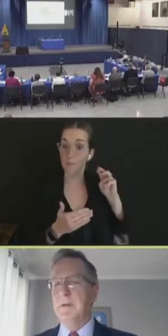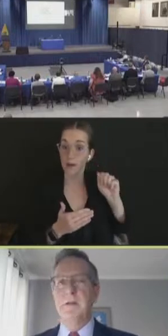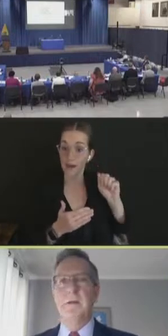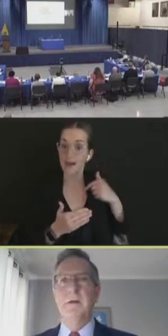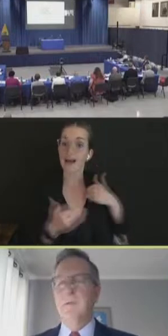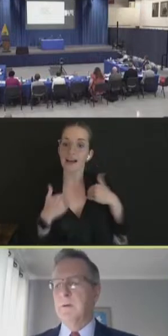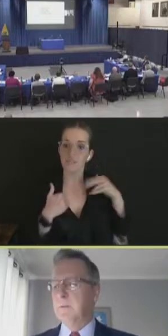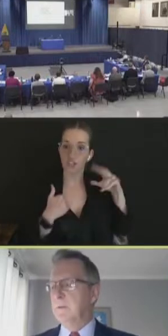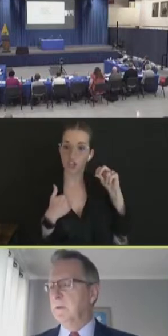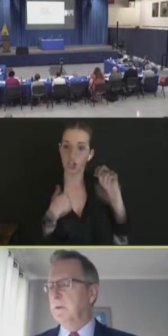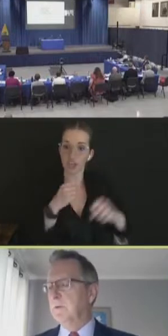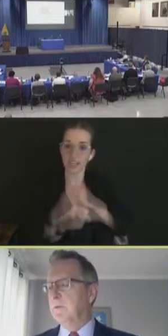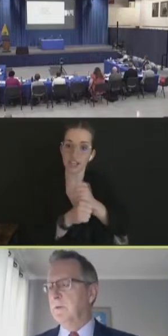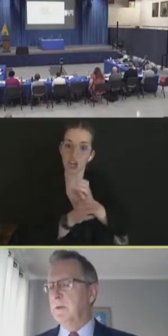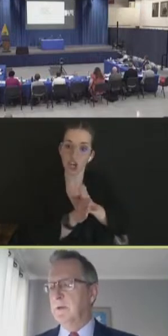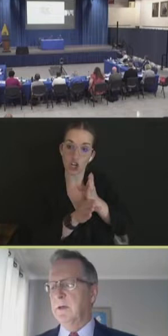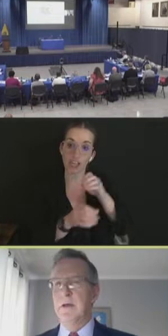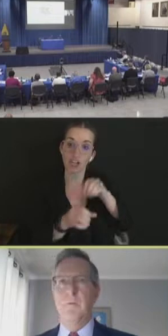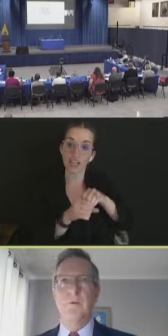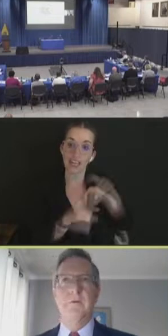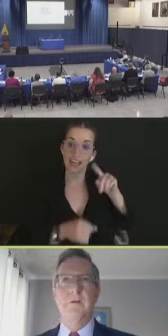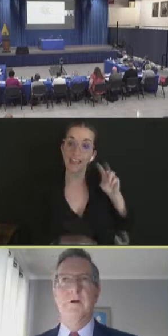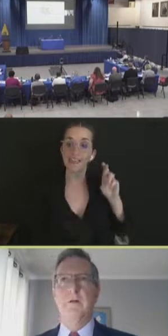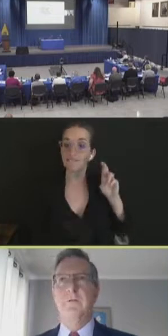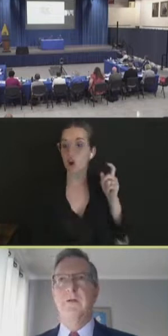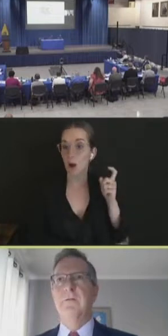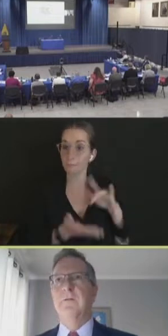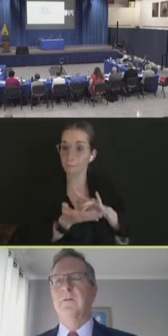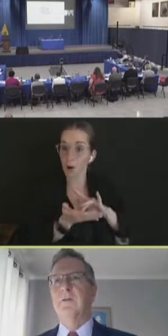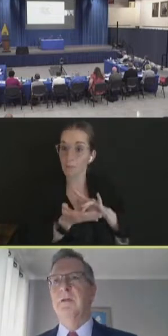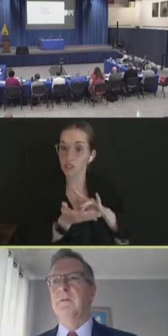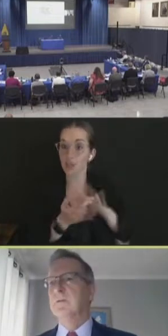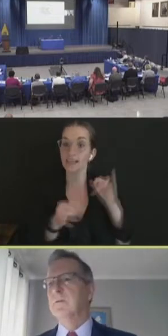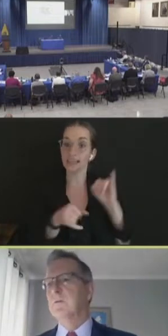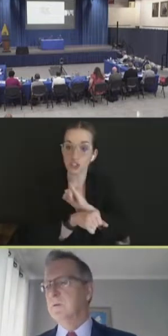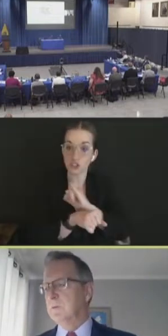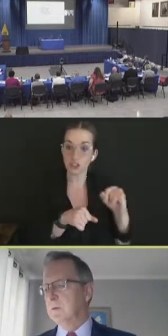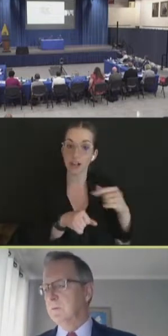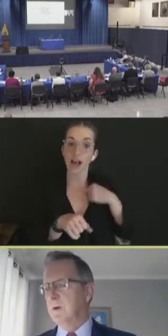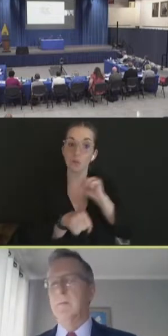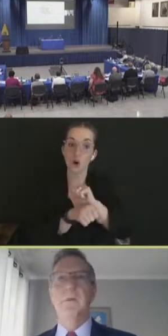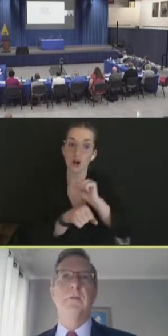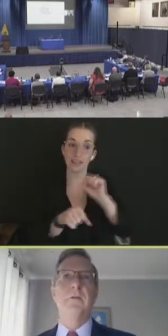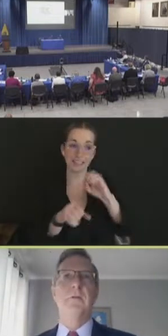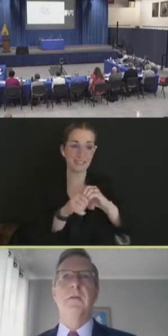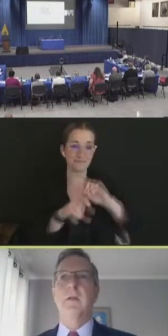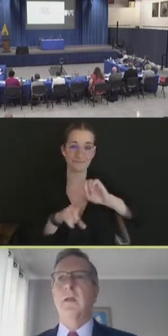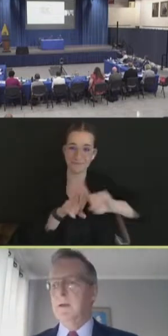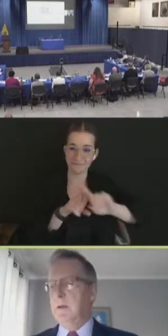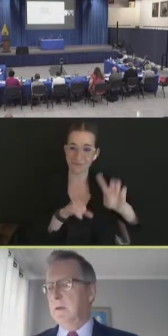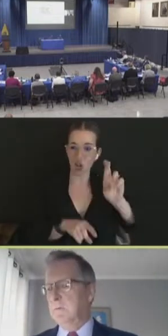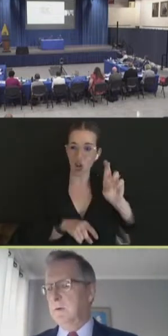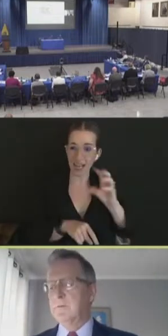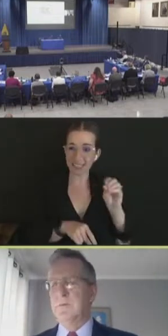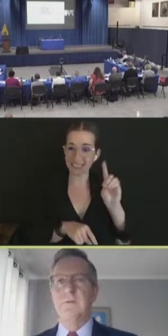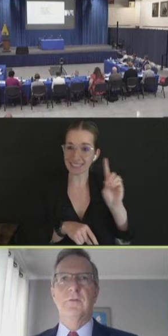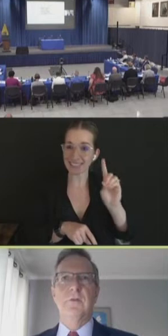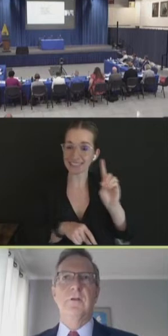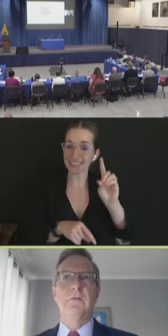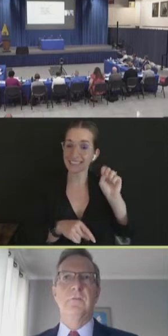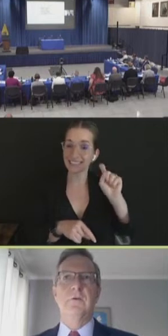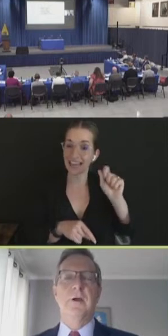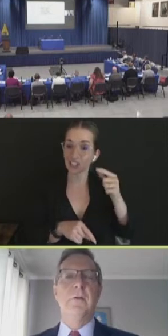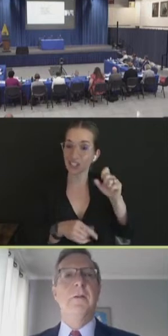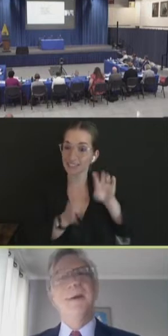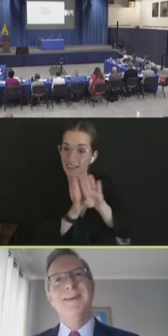career in pharmaceutical industry, worked in all phases and stages of research and development, including in infectious